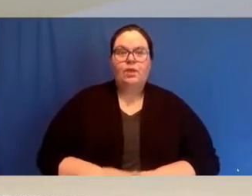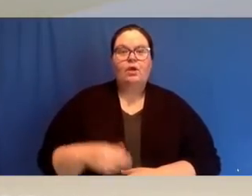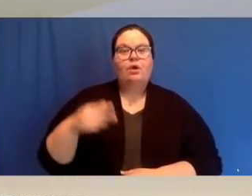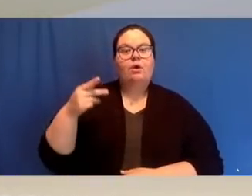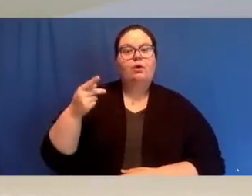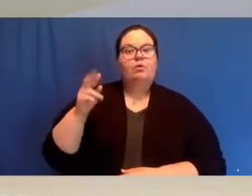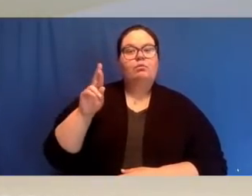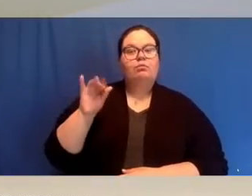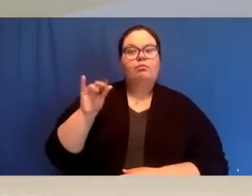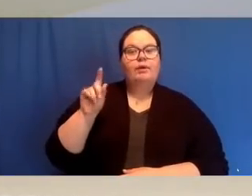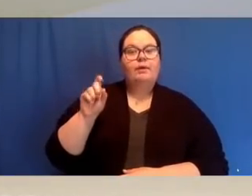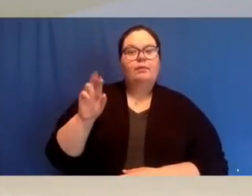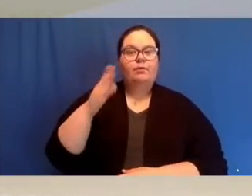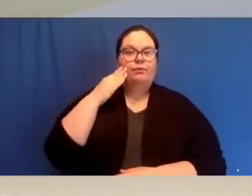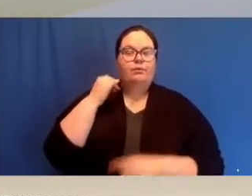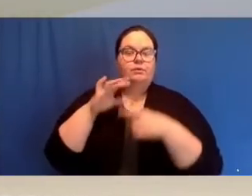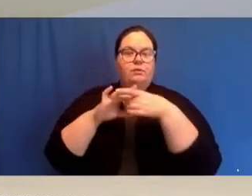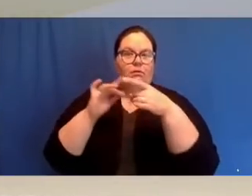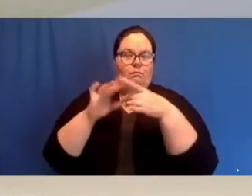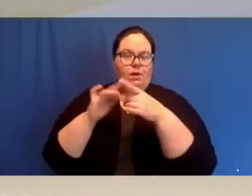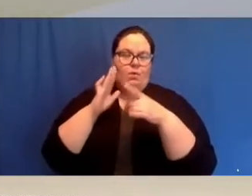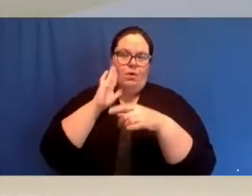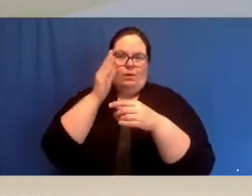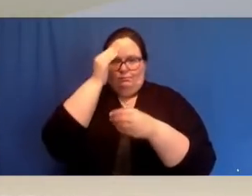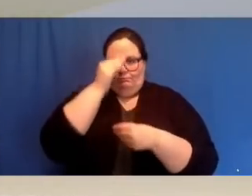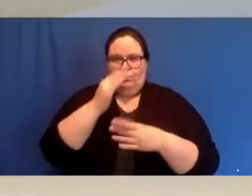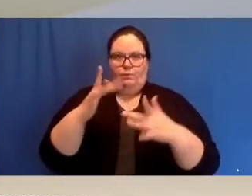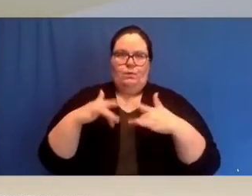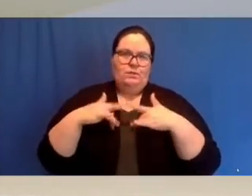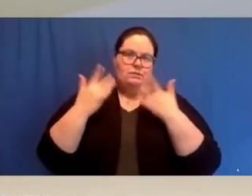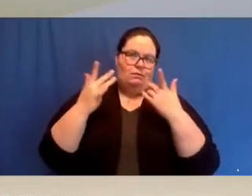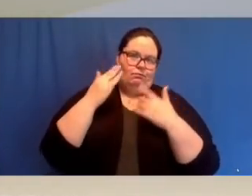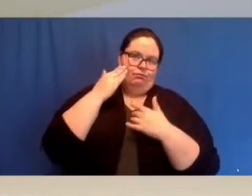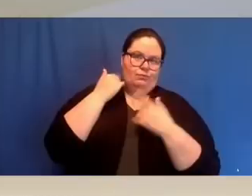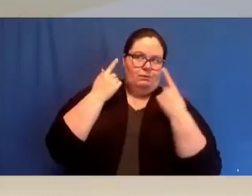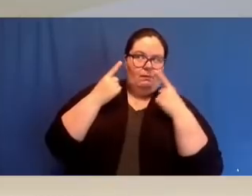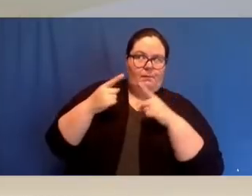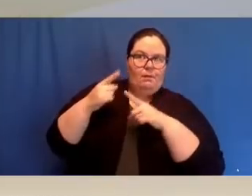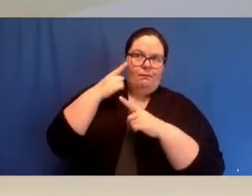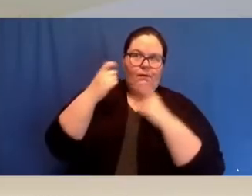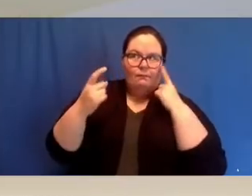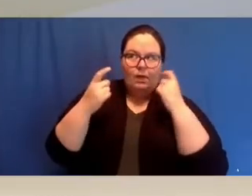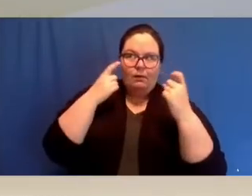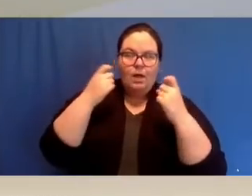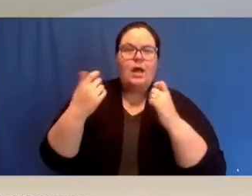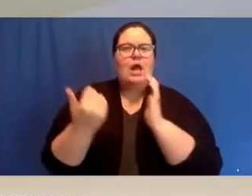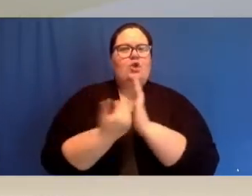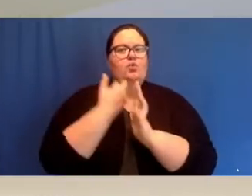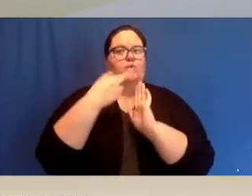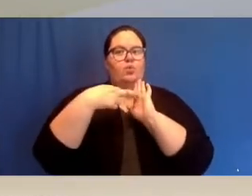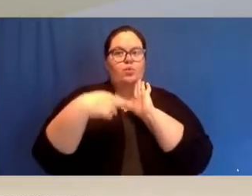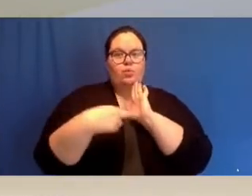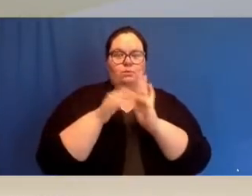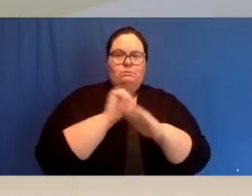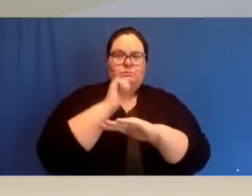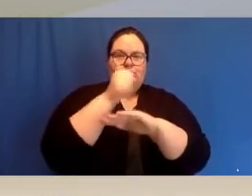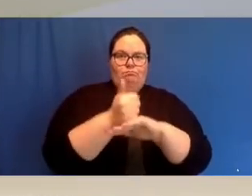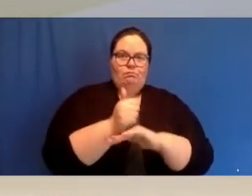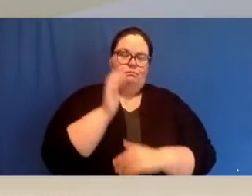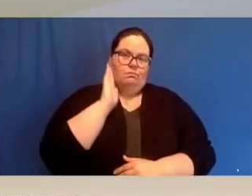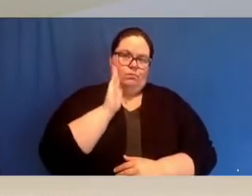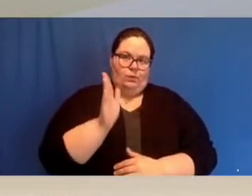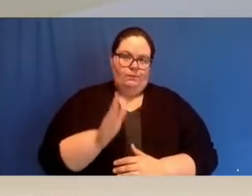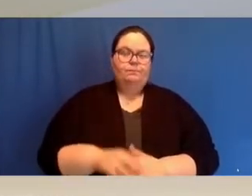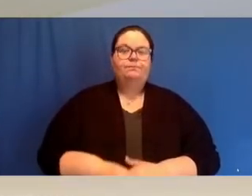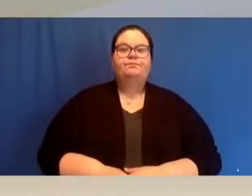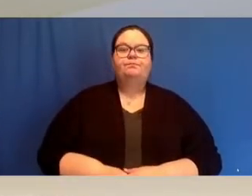mentioned, we'll give a little update on our situation here and talk about some of the new measures in place that